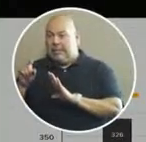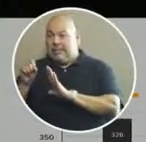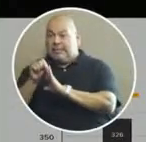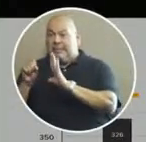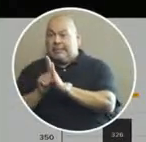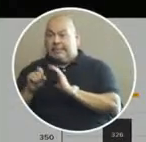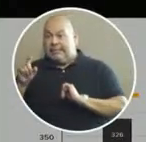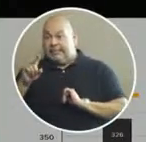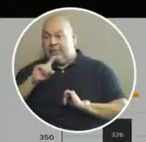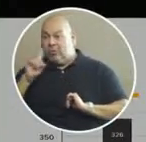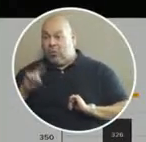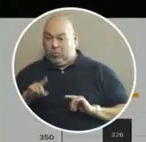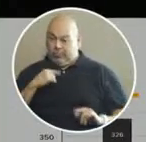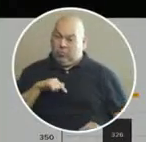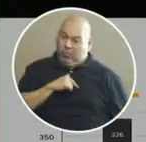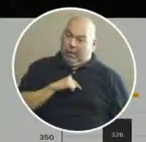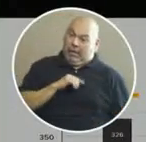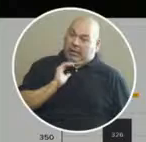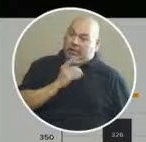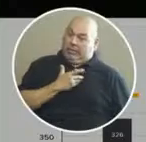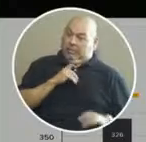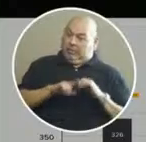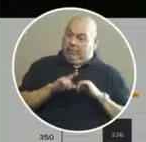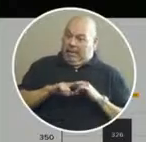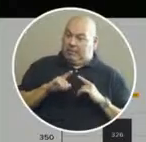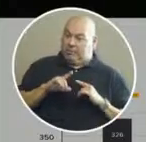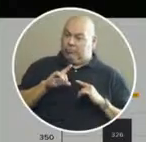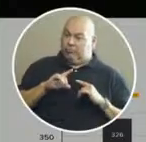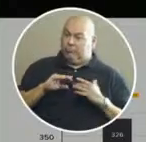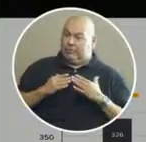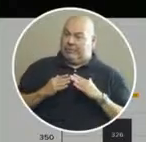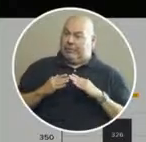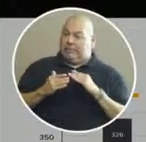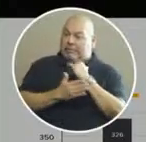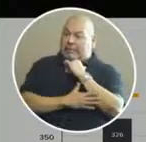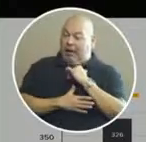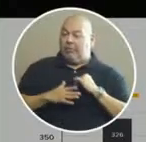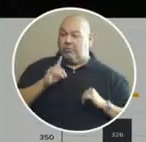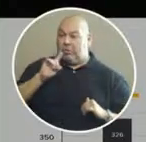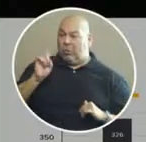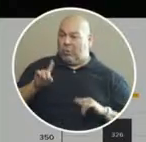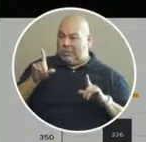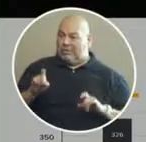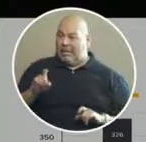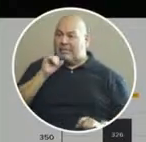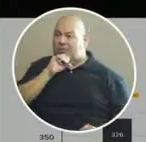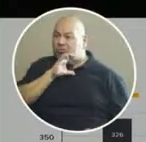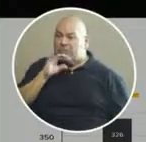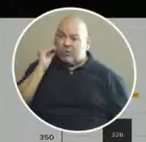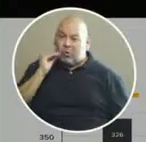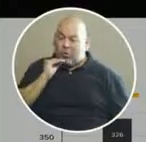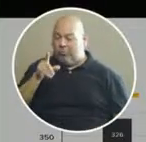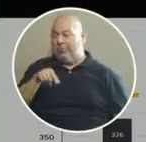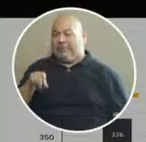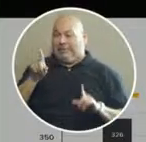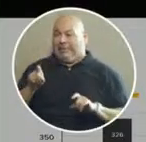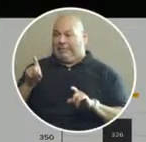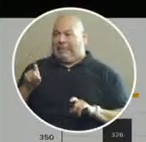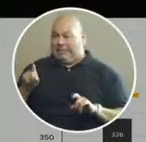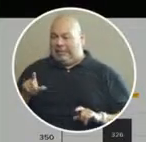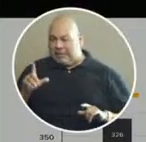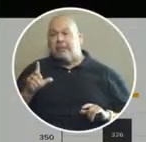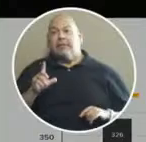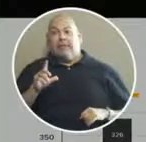ordered the testing of these facilities. We had deployed the educational task force that started